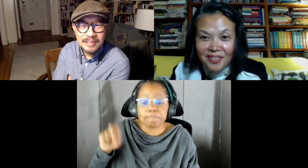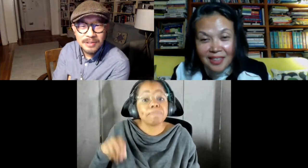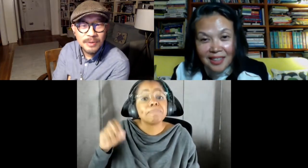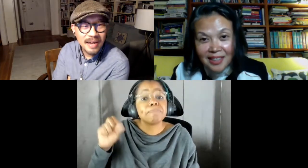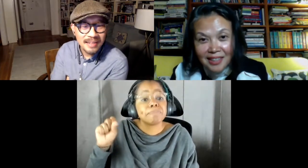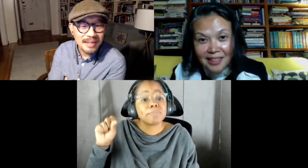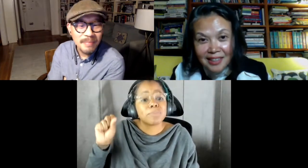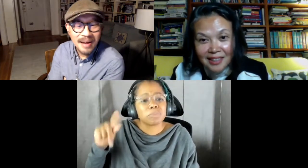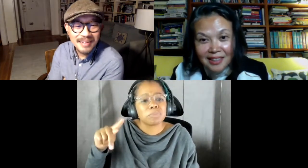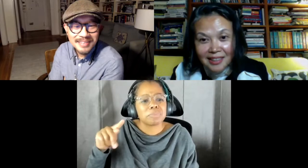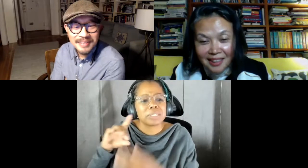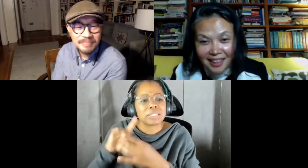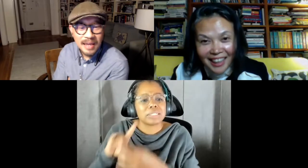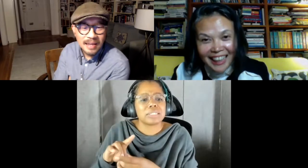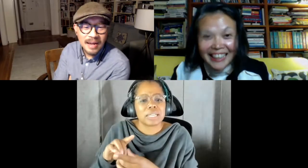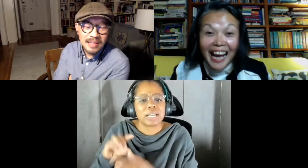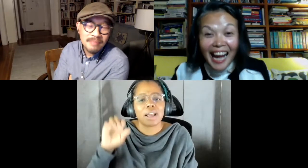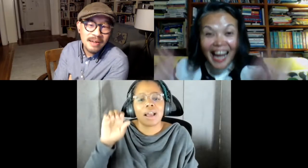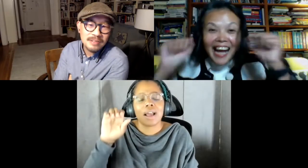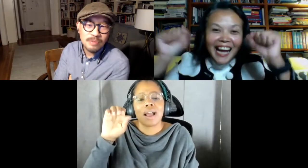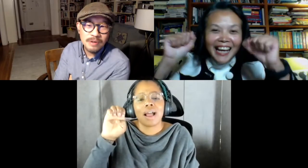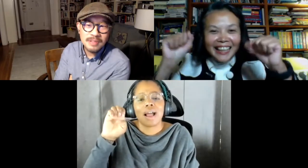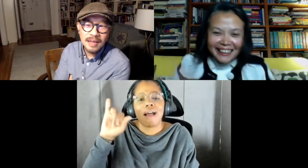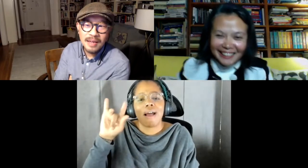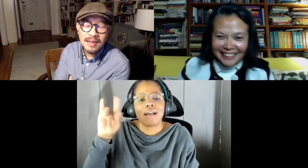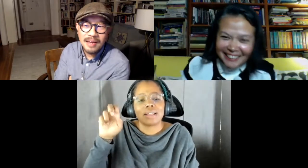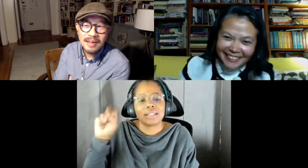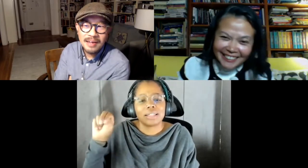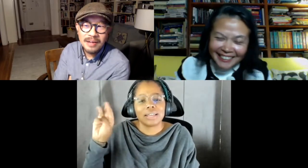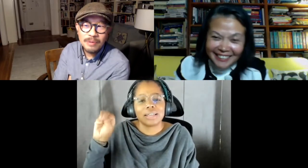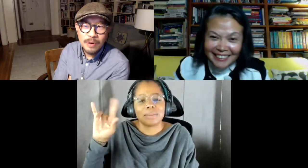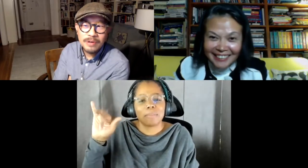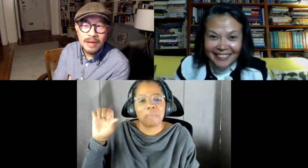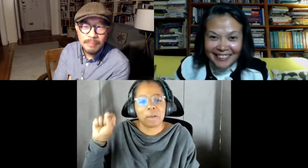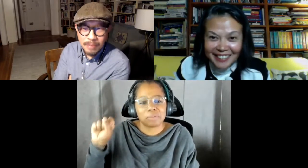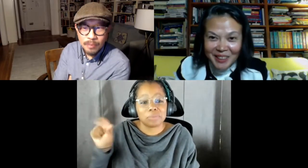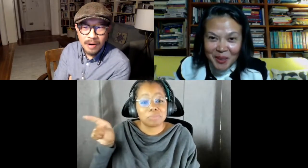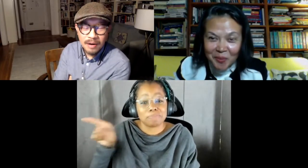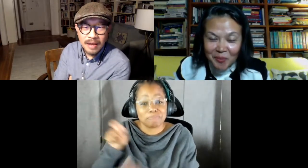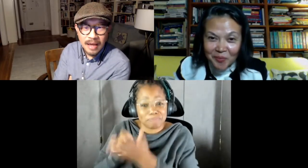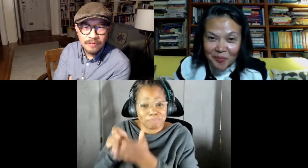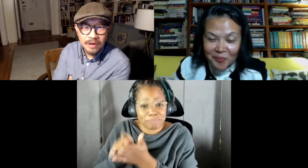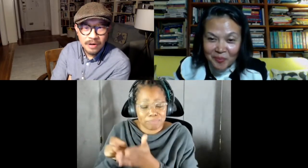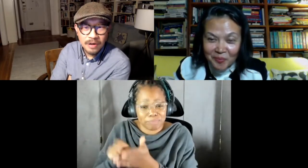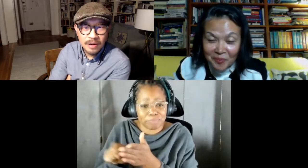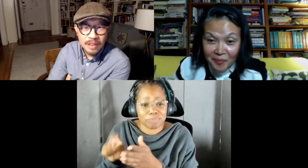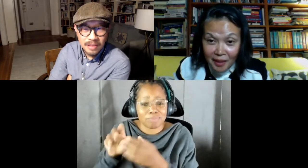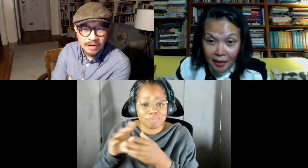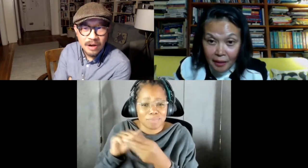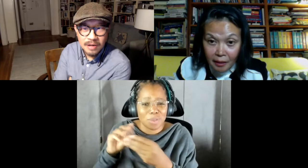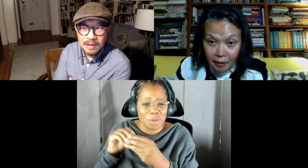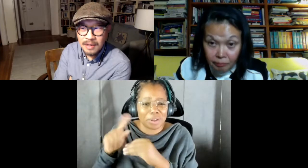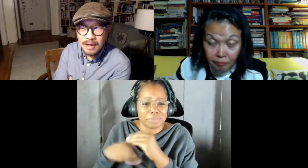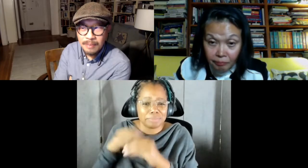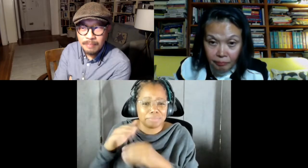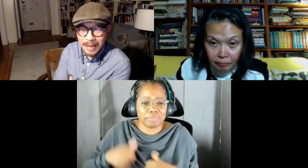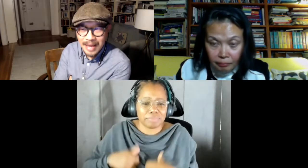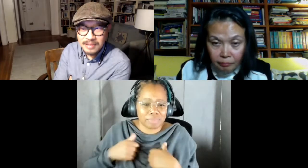It has to do with Eileen Miles, and Eileen Miles wrote a memoir after their